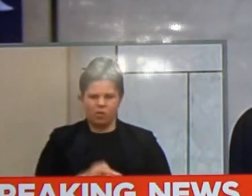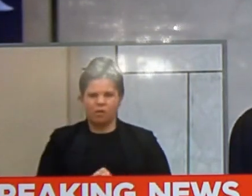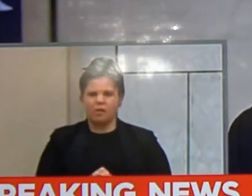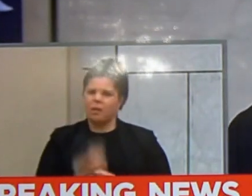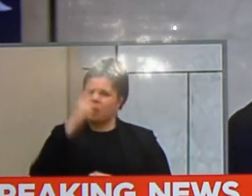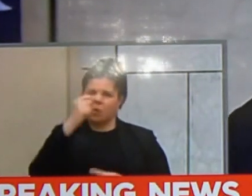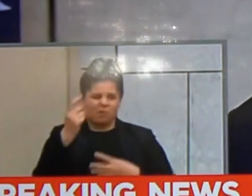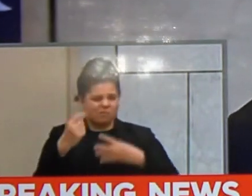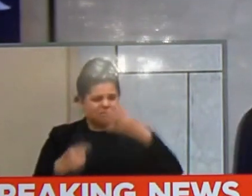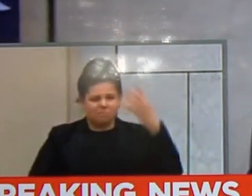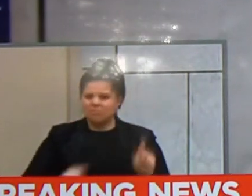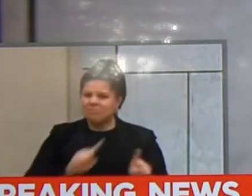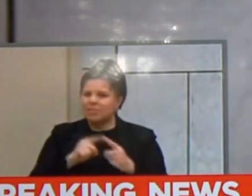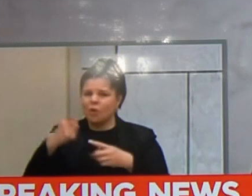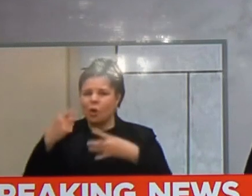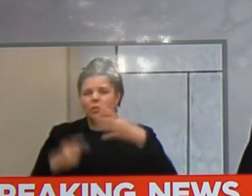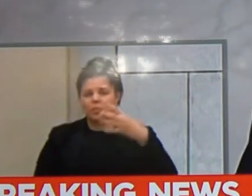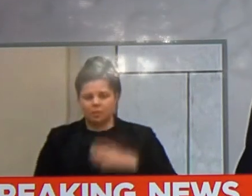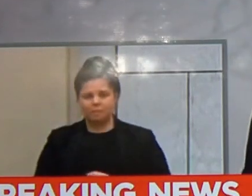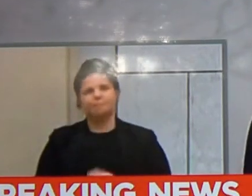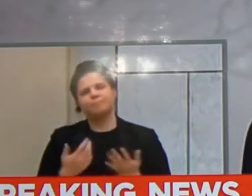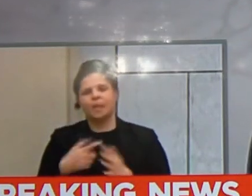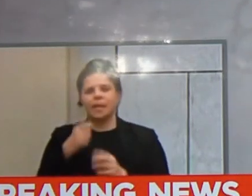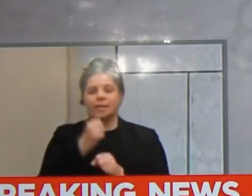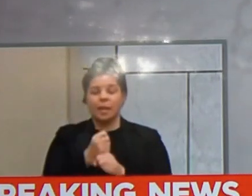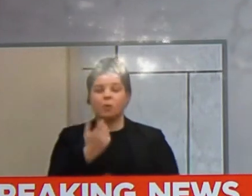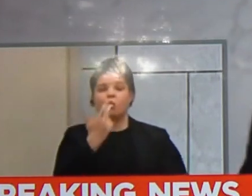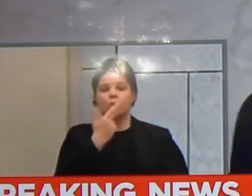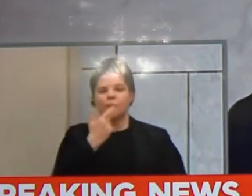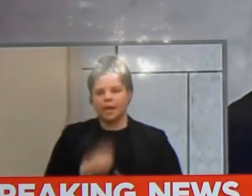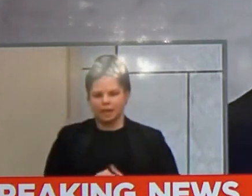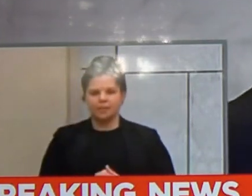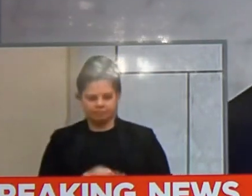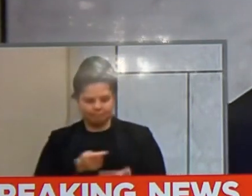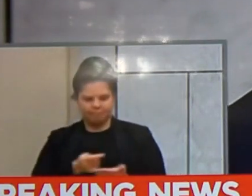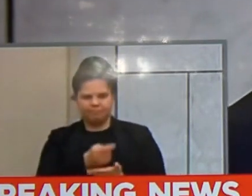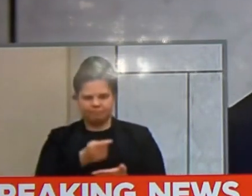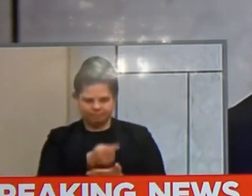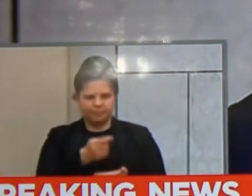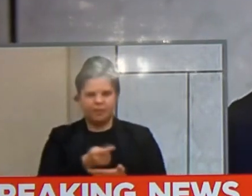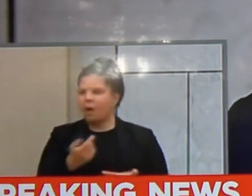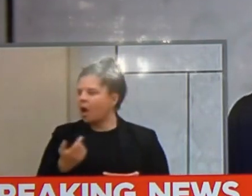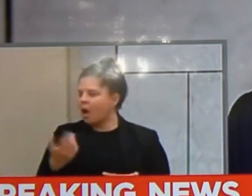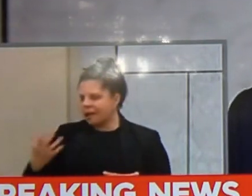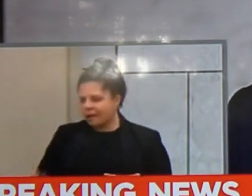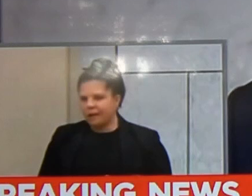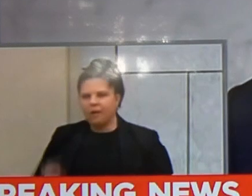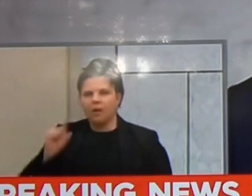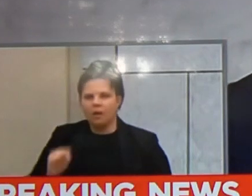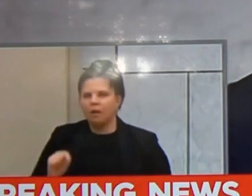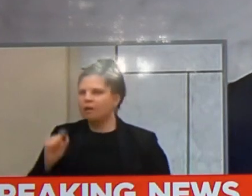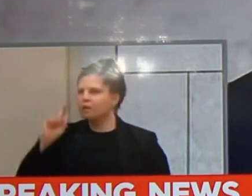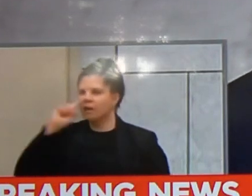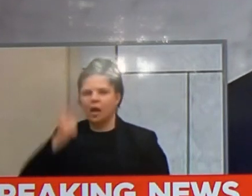can achieve this. If, for example, there was a 3 or 6 month rental waiver because a